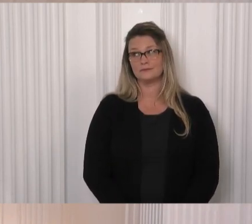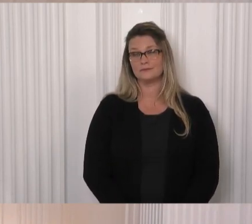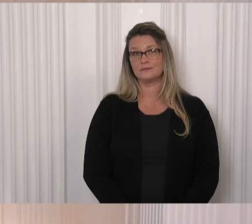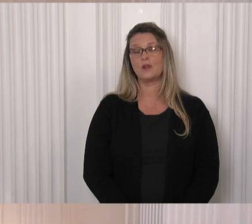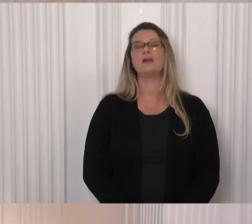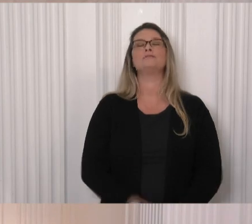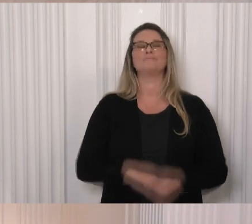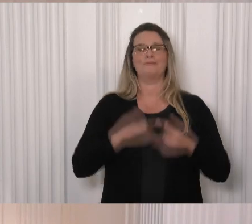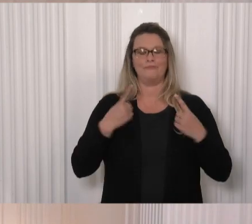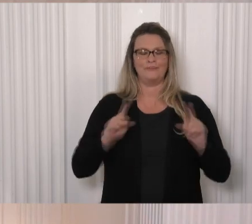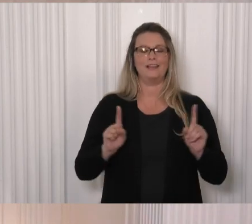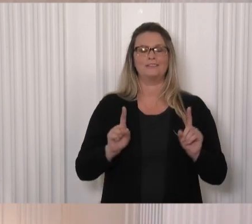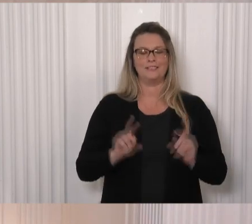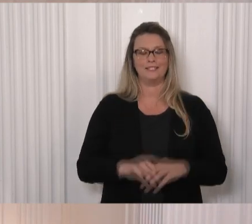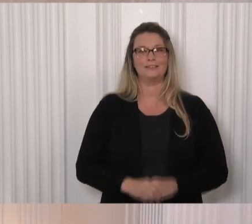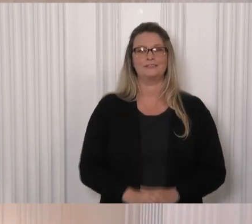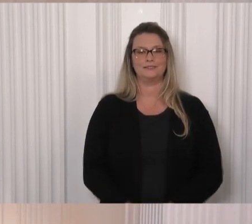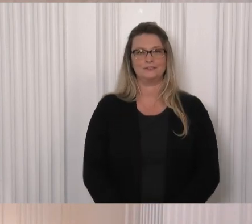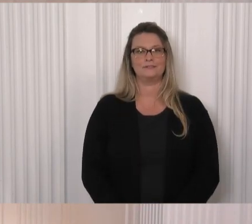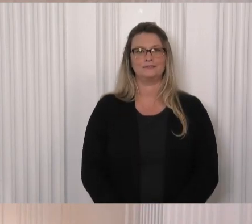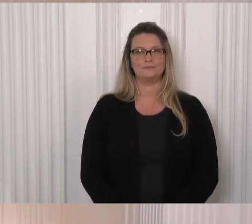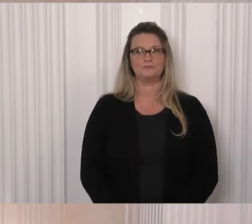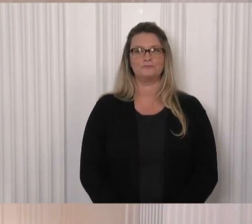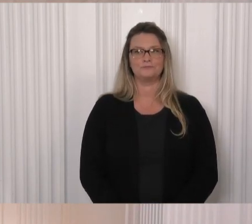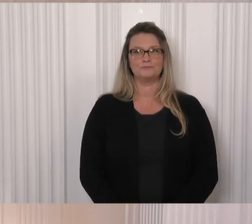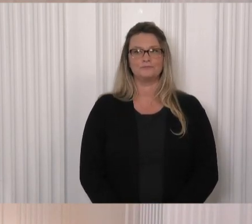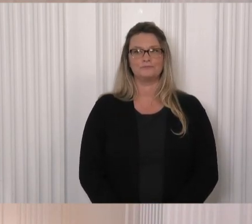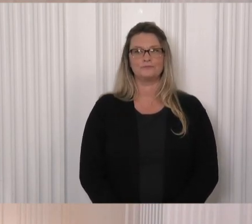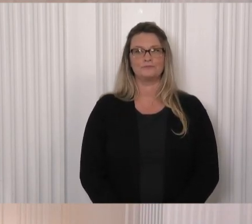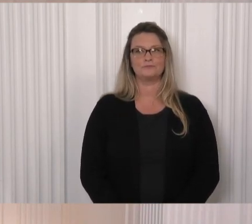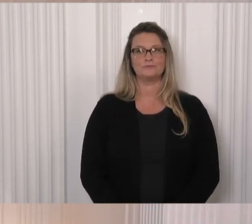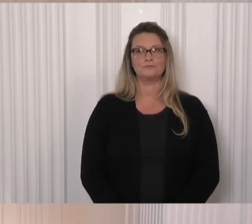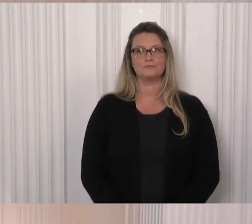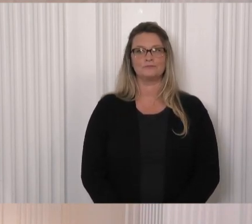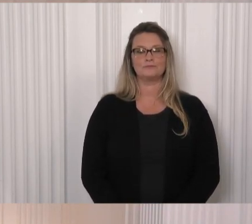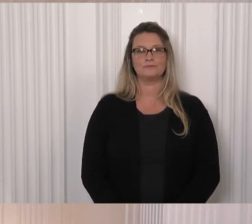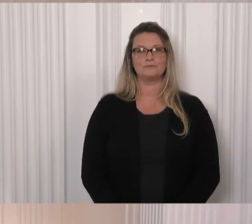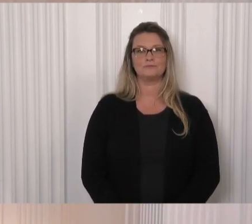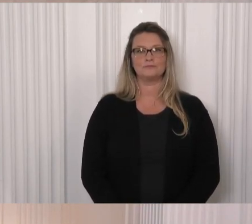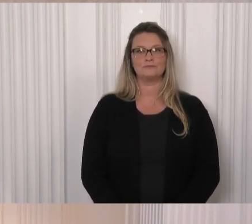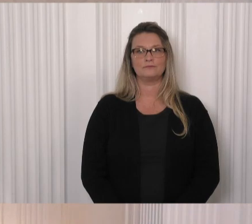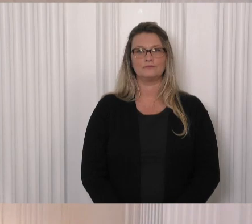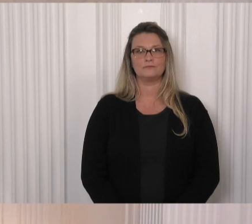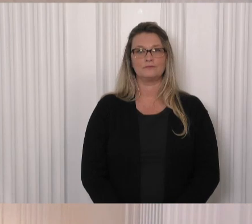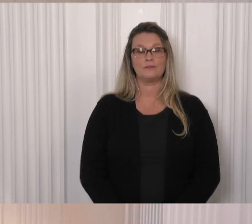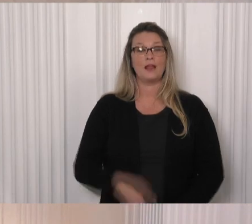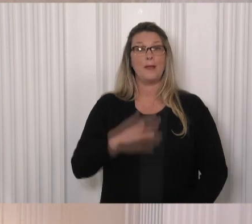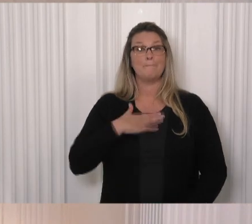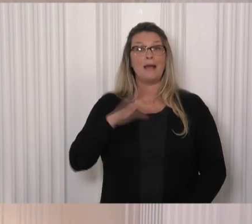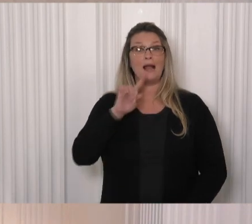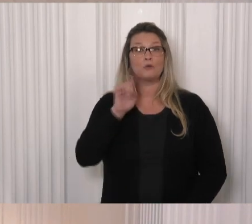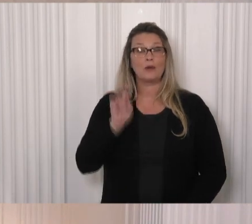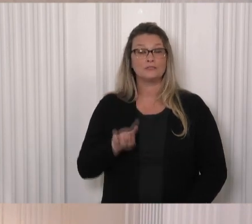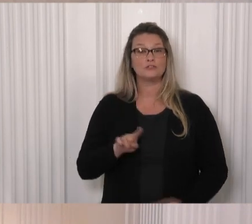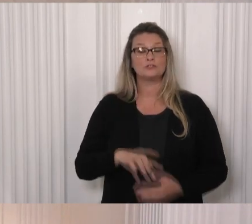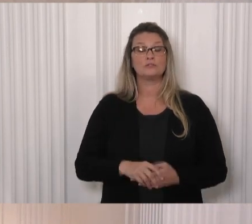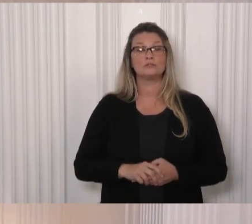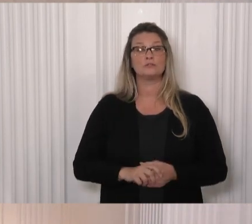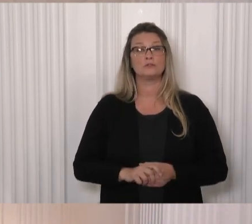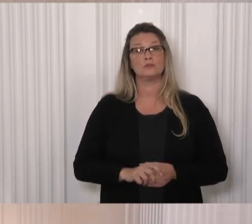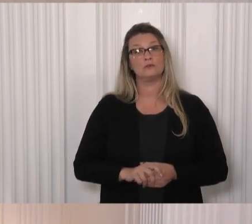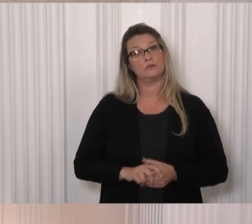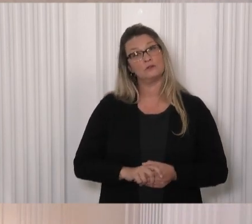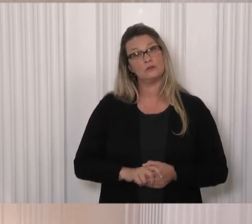All right, there we go. Can you hear me? Yes, we got you. Okay, all right. My question is this. So the